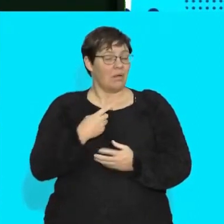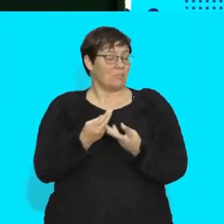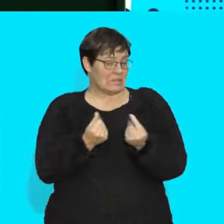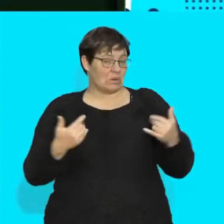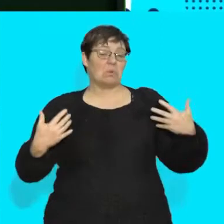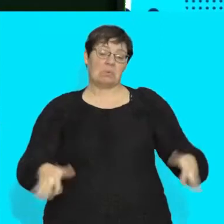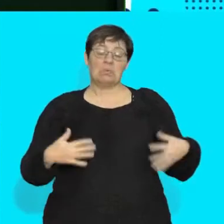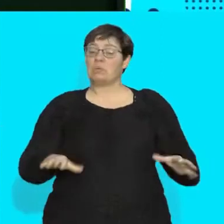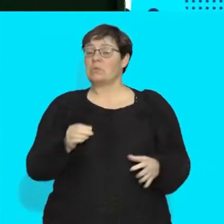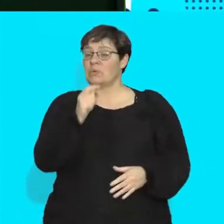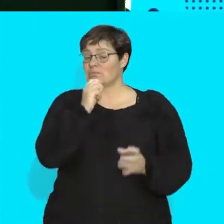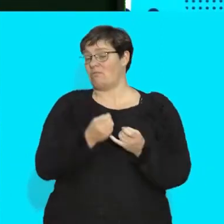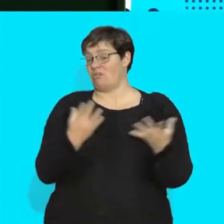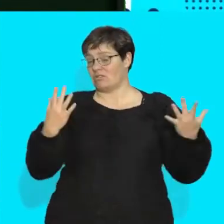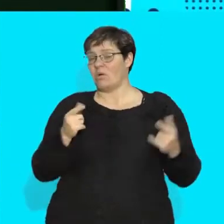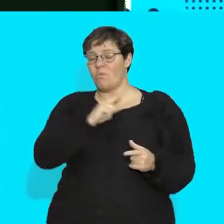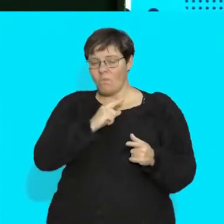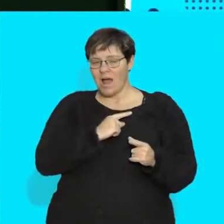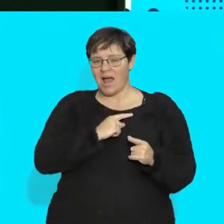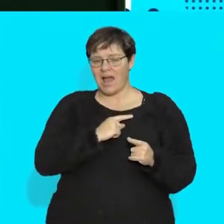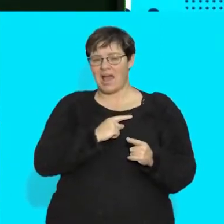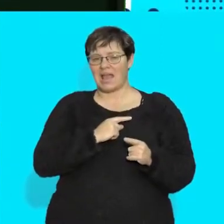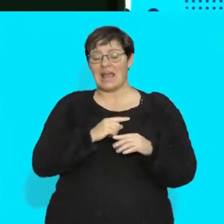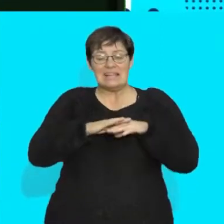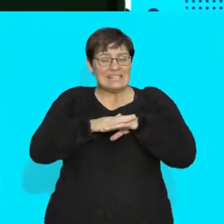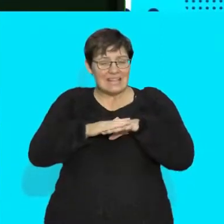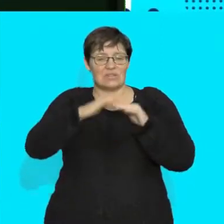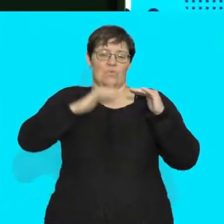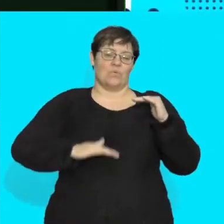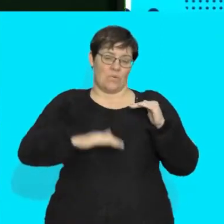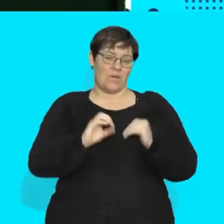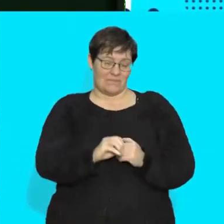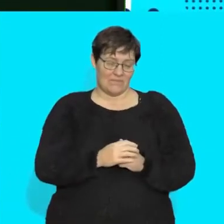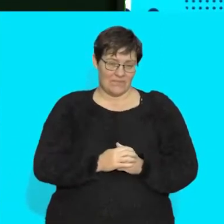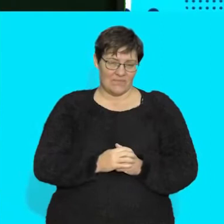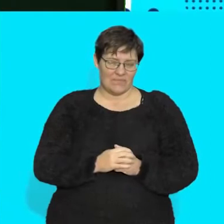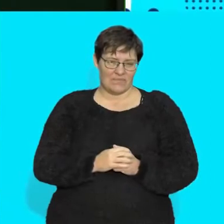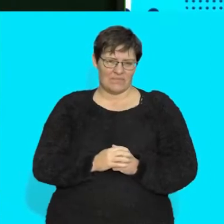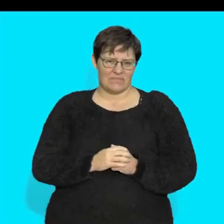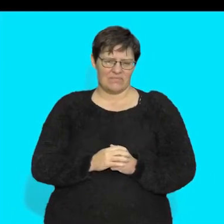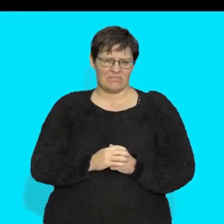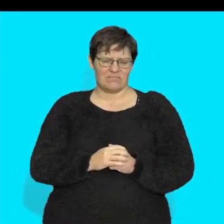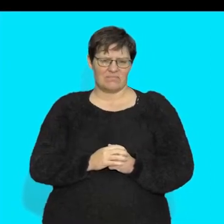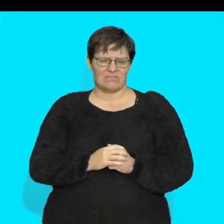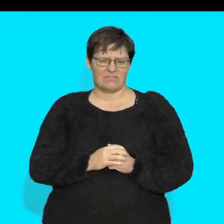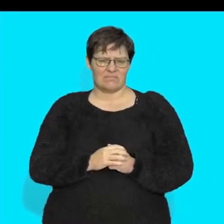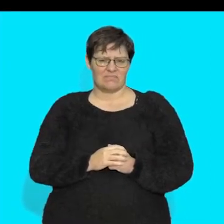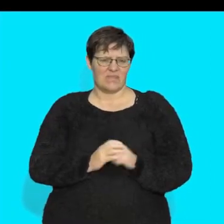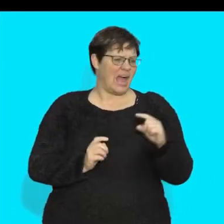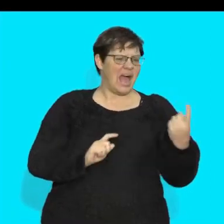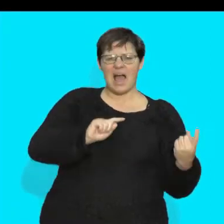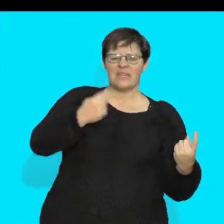very useful material because it has a low density. And that's why we really like to look at it. But what happens at the